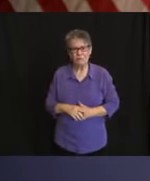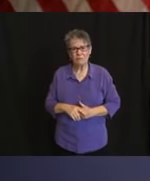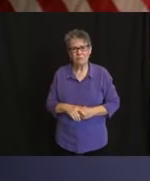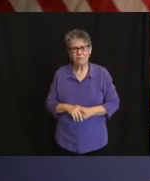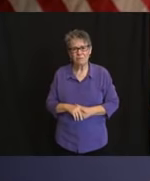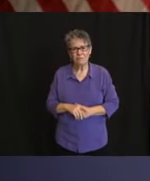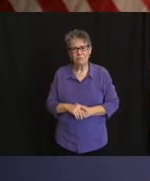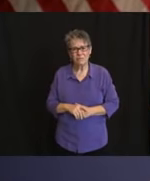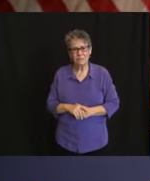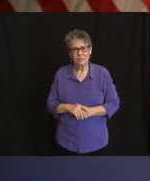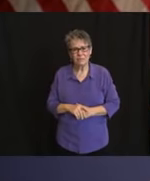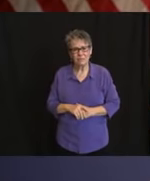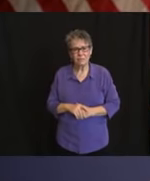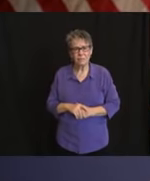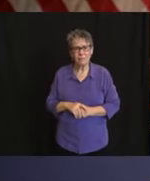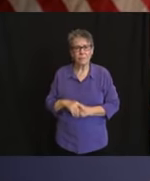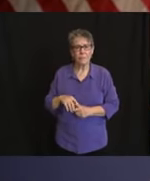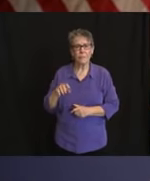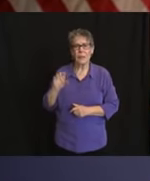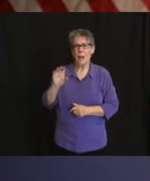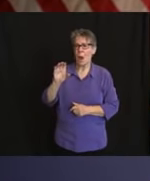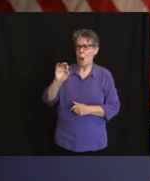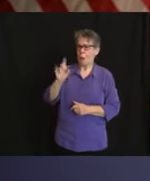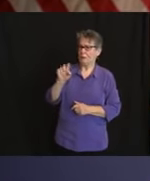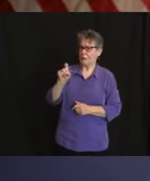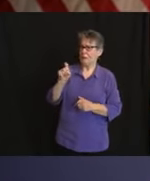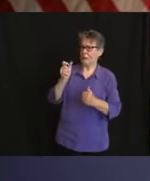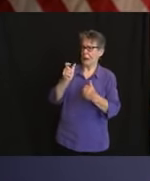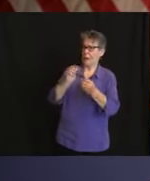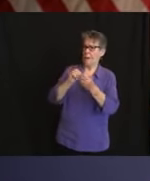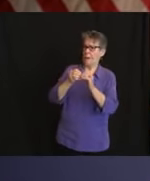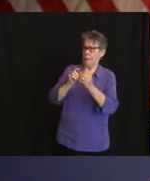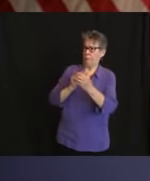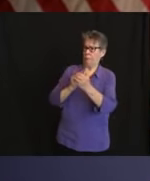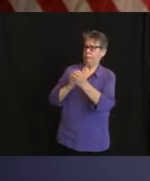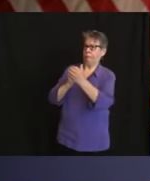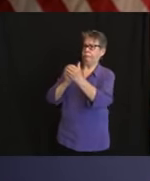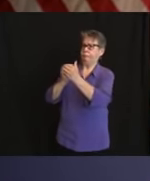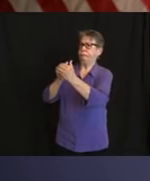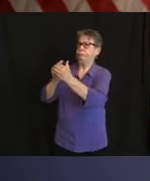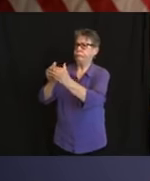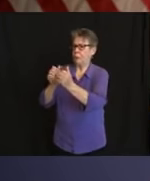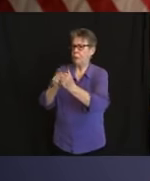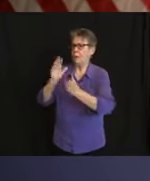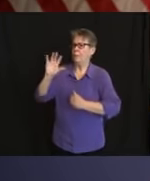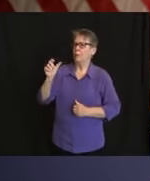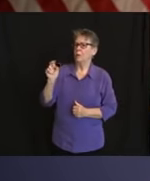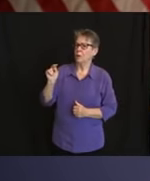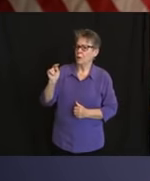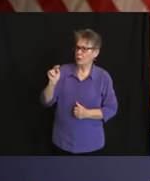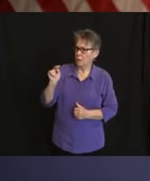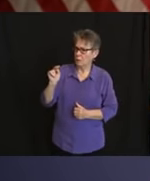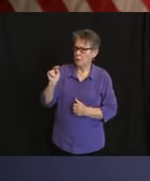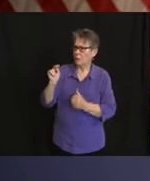the same thing about Essex. And sadly, some of the other counties up there, Hudson would be not terribly far behind.